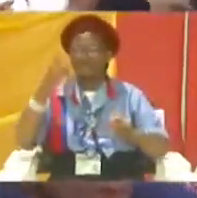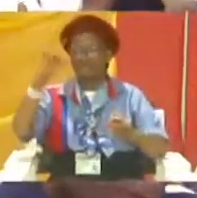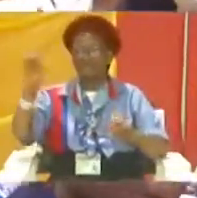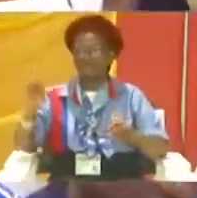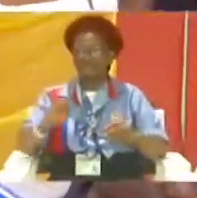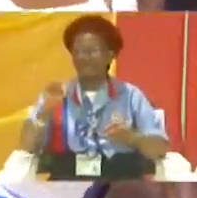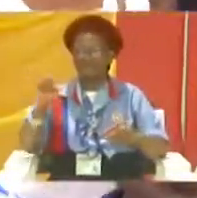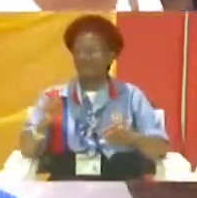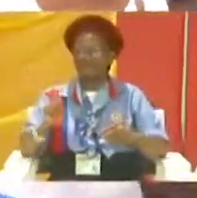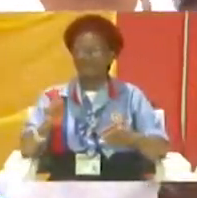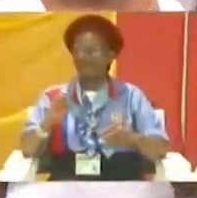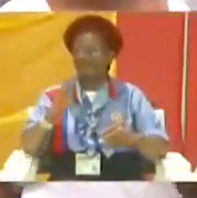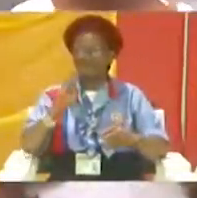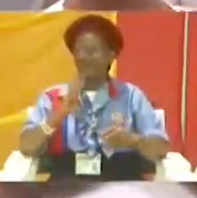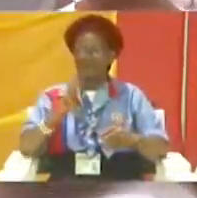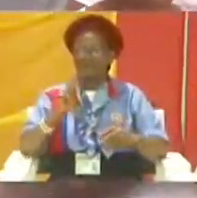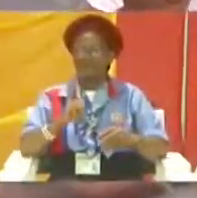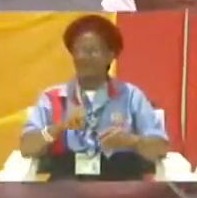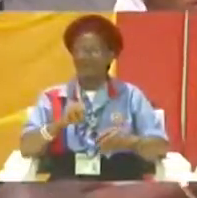Cry unto Him.